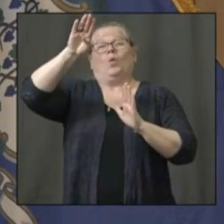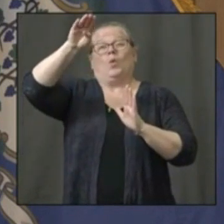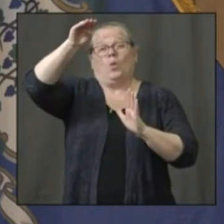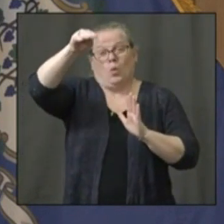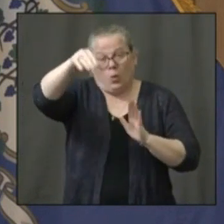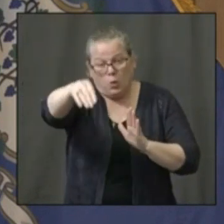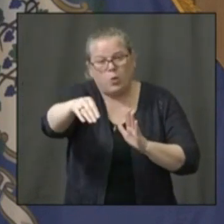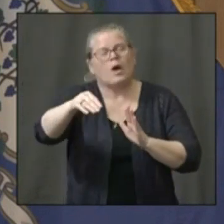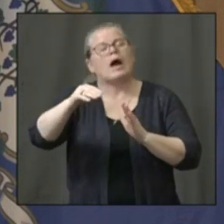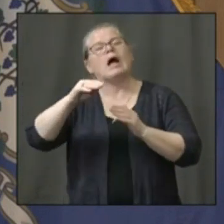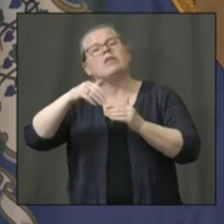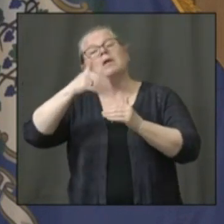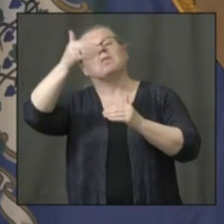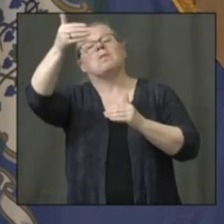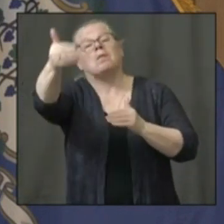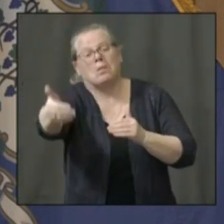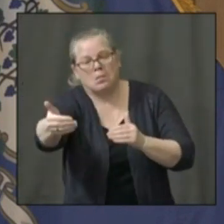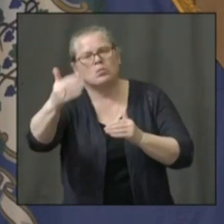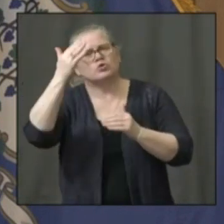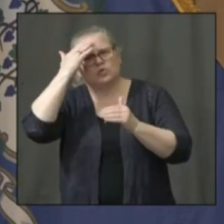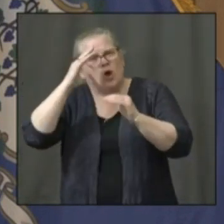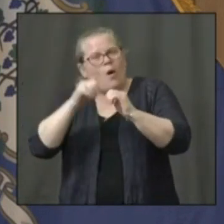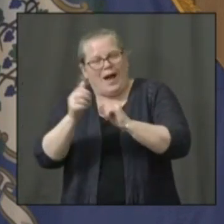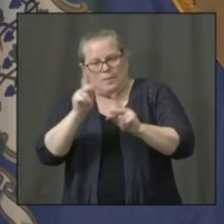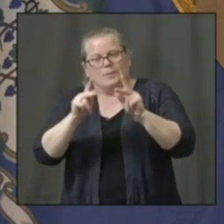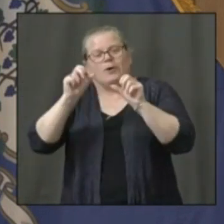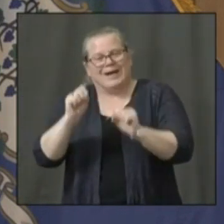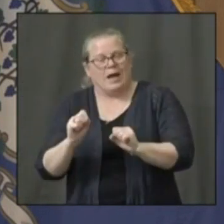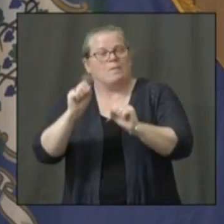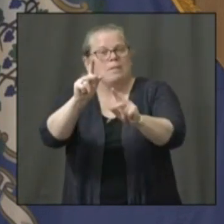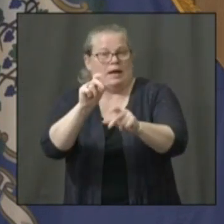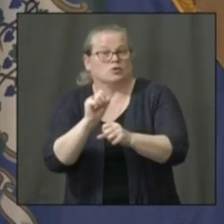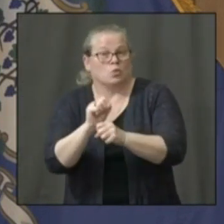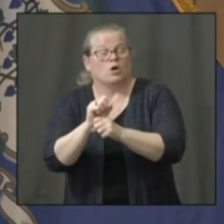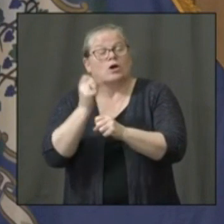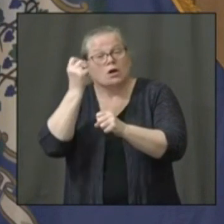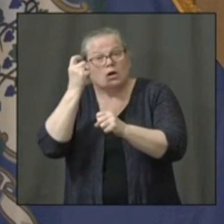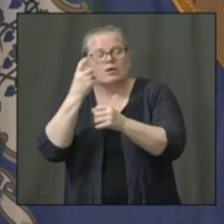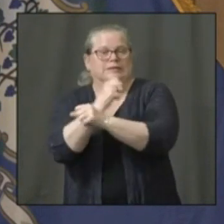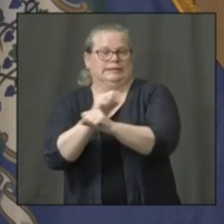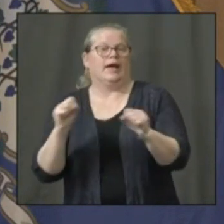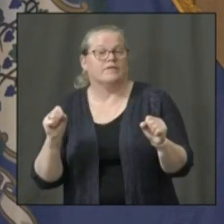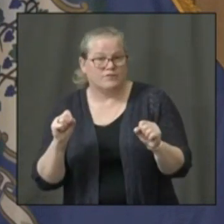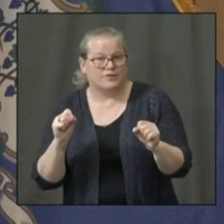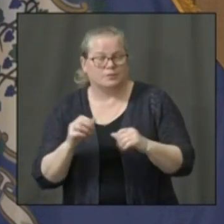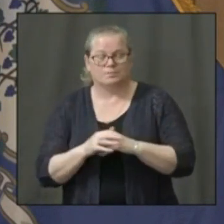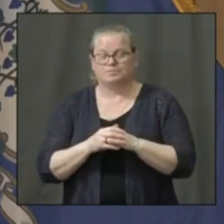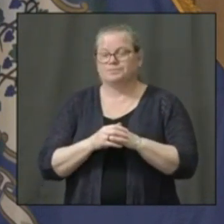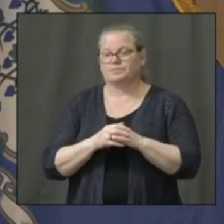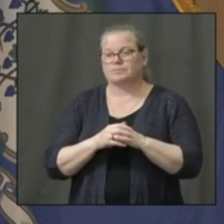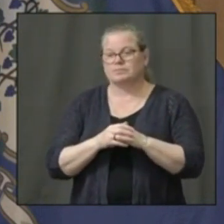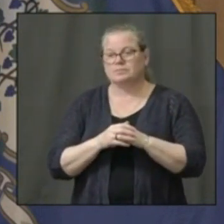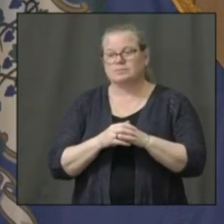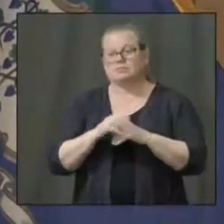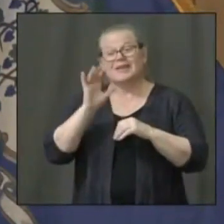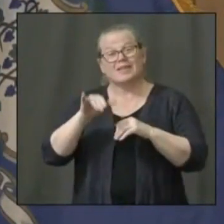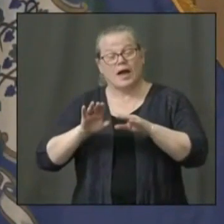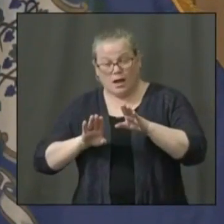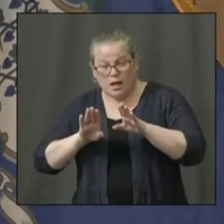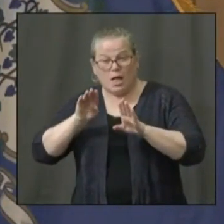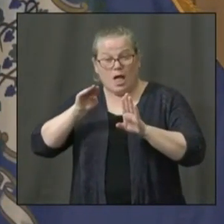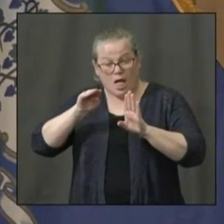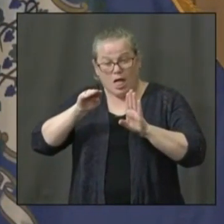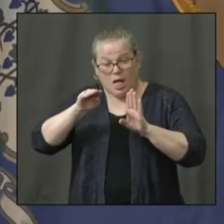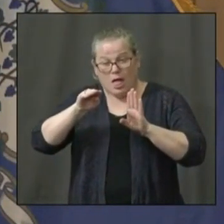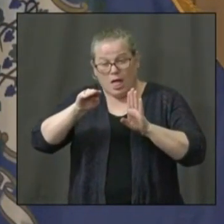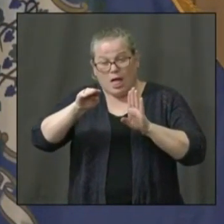get people back to work. Flattening the curve works. Flattening the curve has had some initial success here